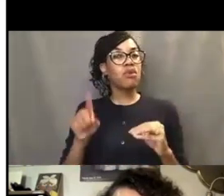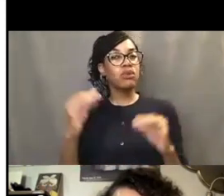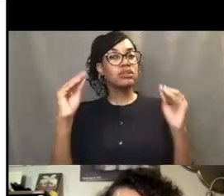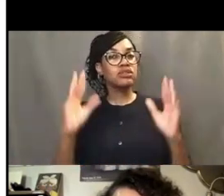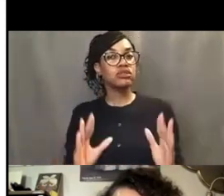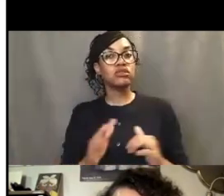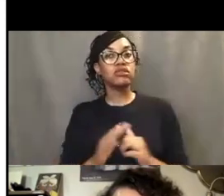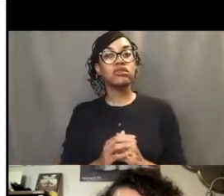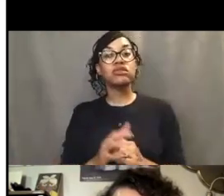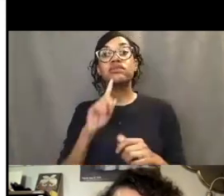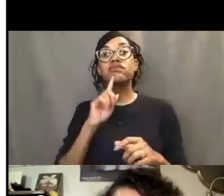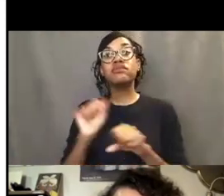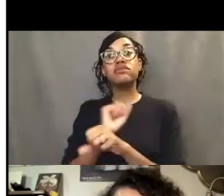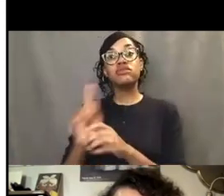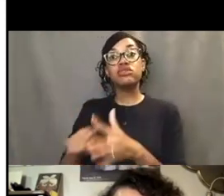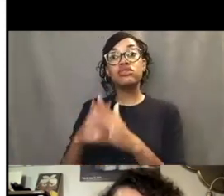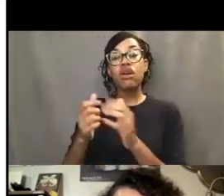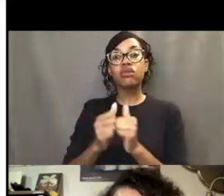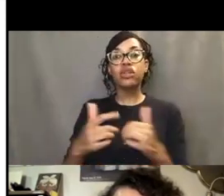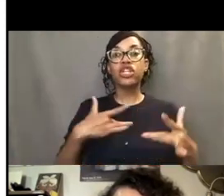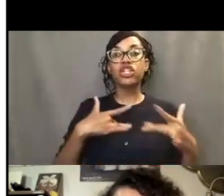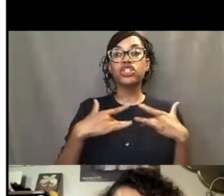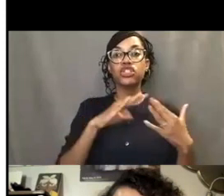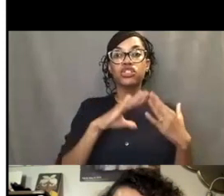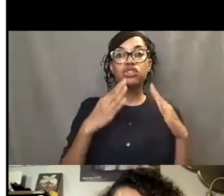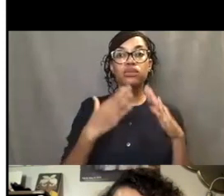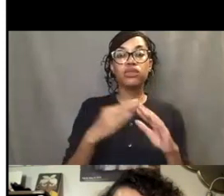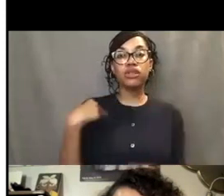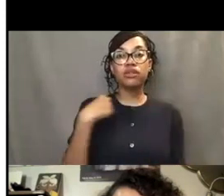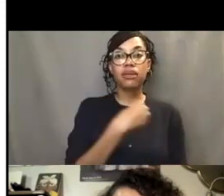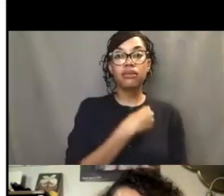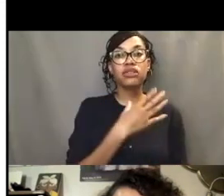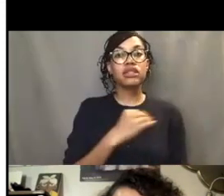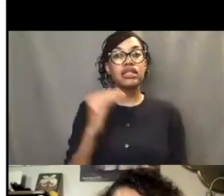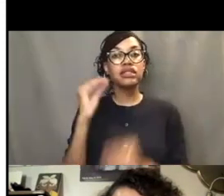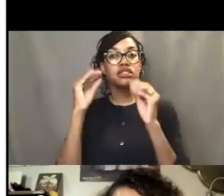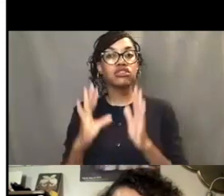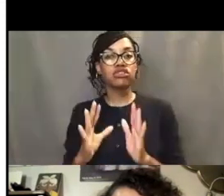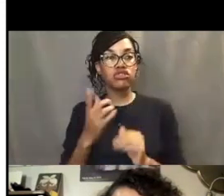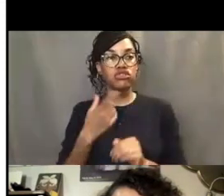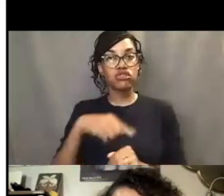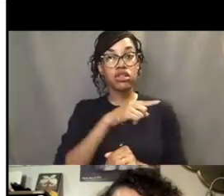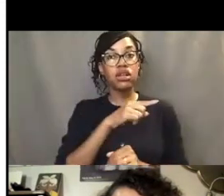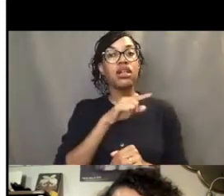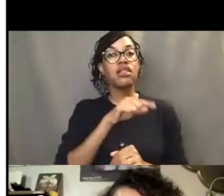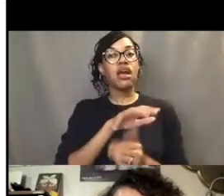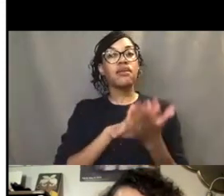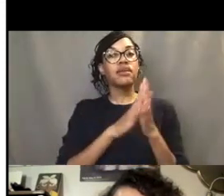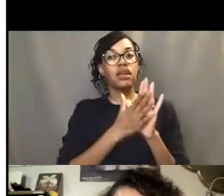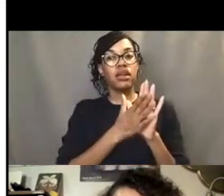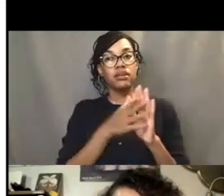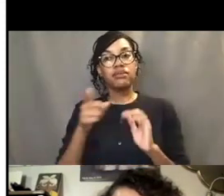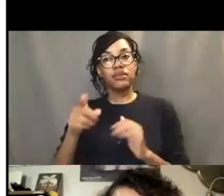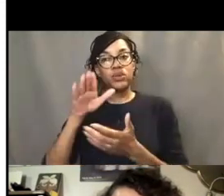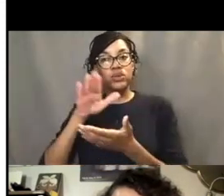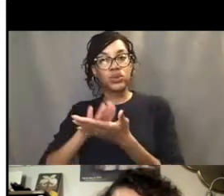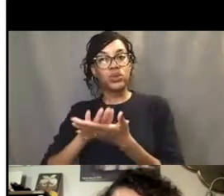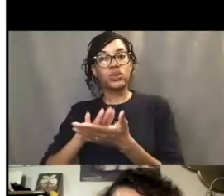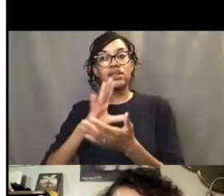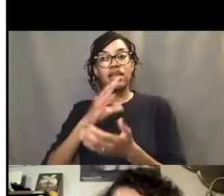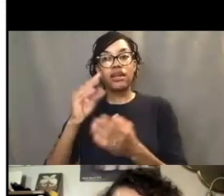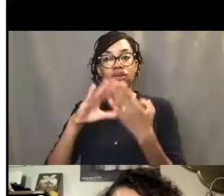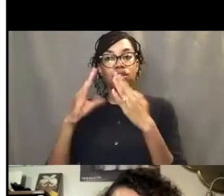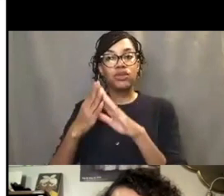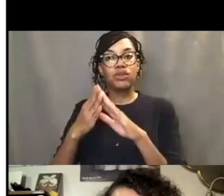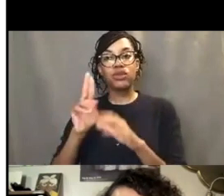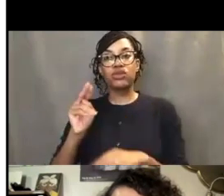and concerned community members to fight the first takeover attempt turned into the coalition called Schools and Communities United, which